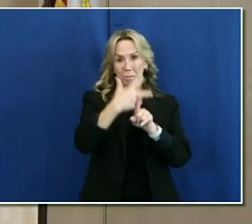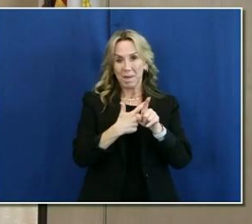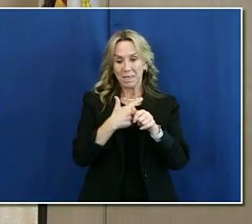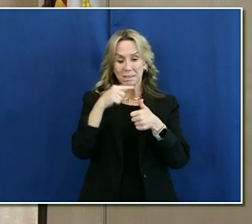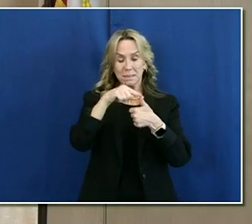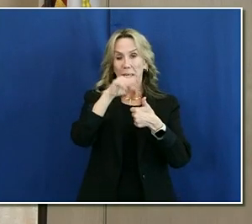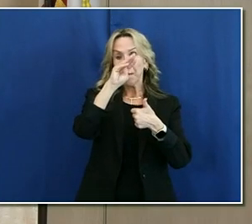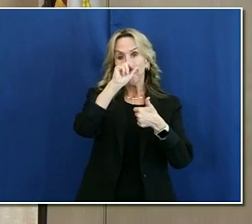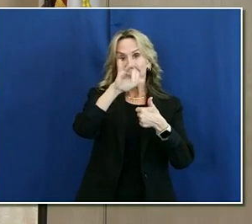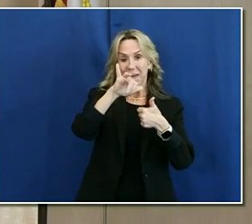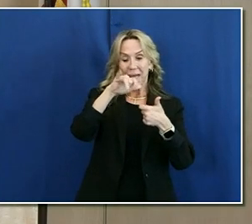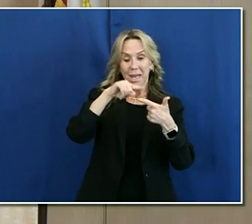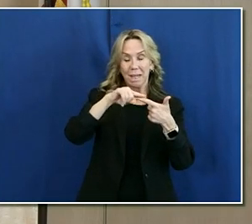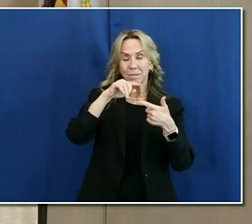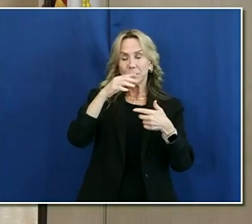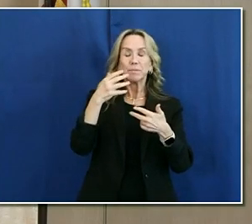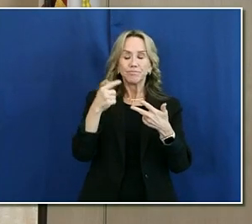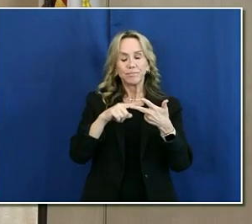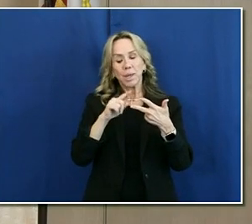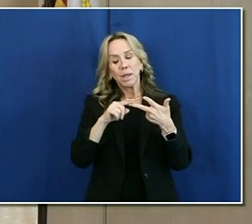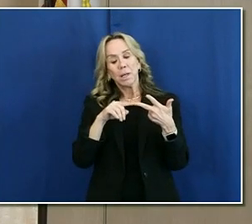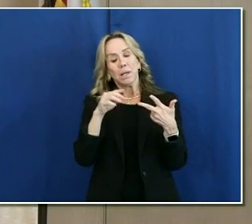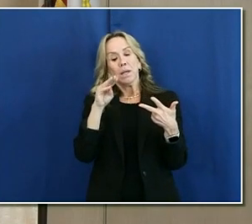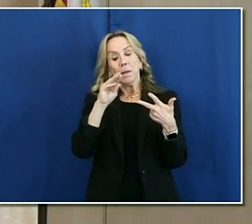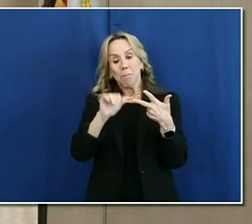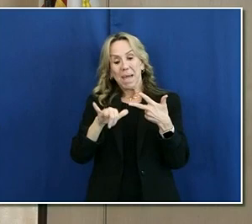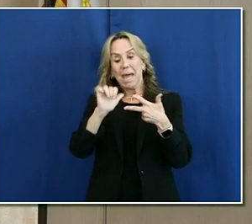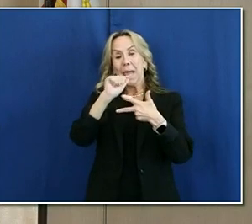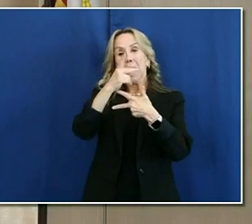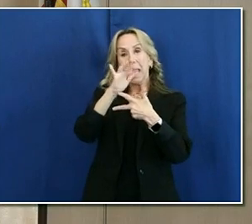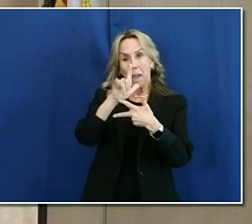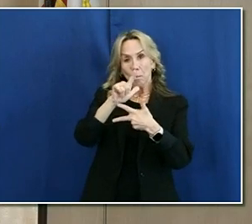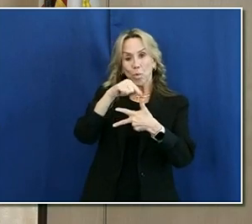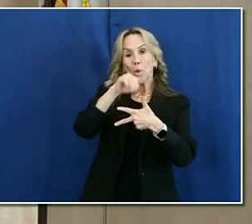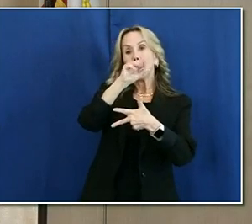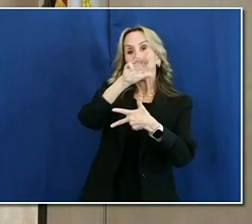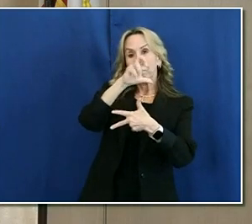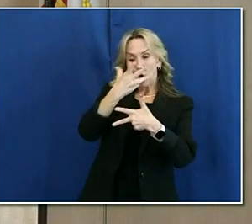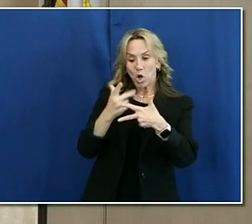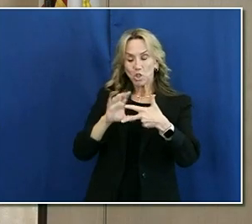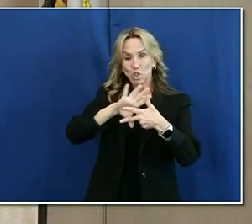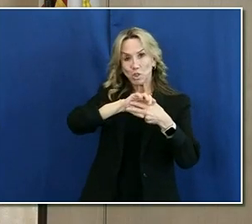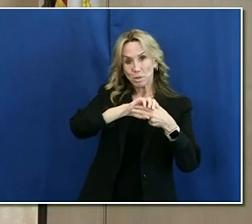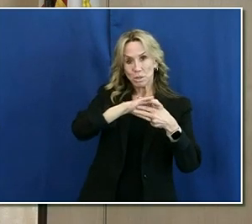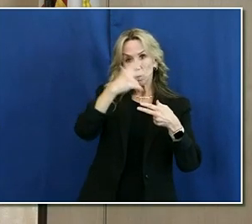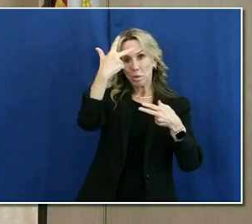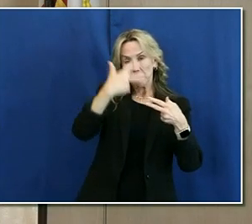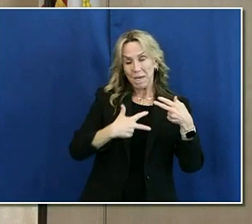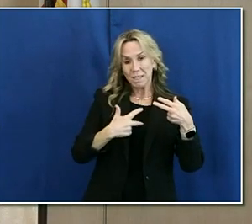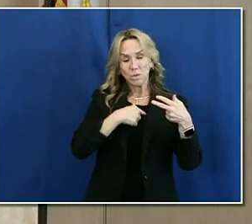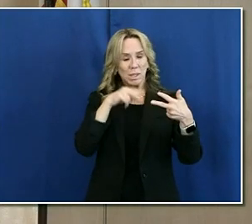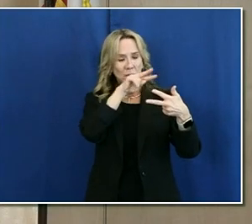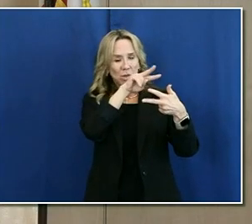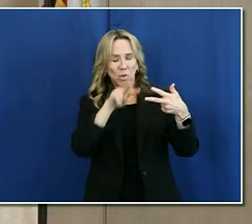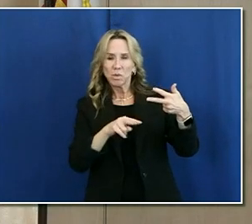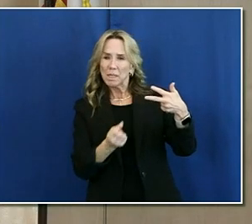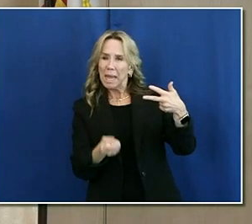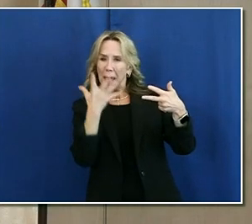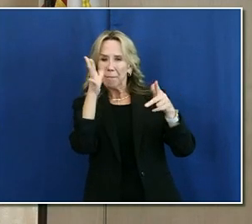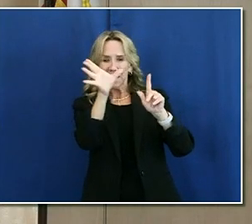and March, and looked at the number of cases and developed the number based on